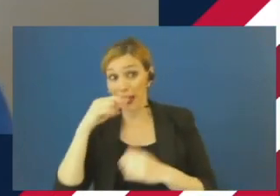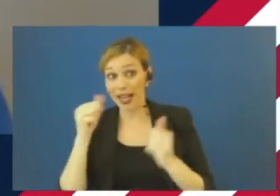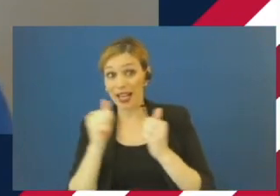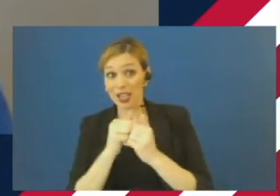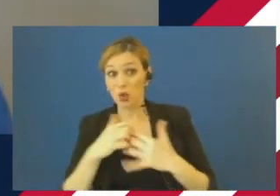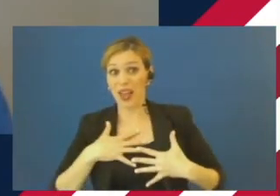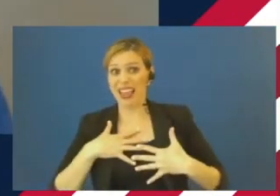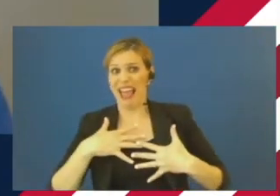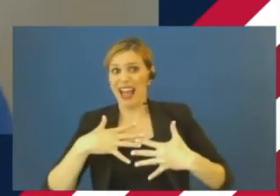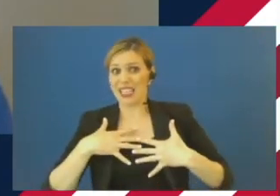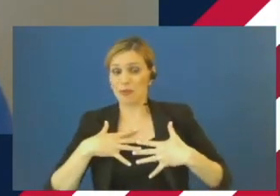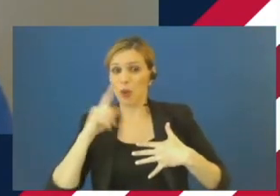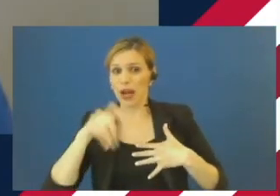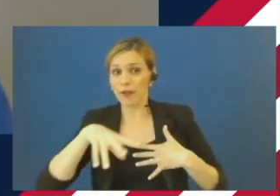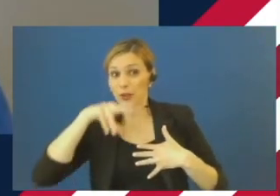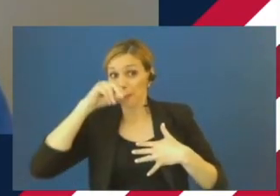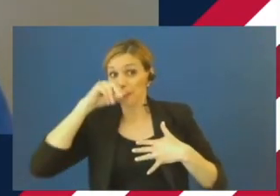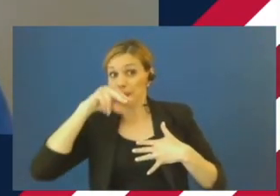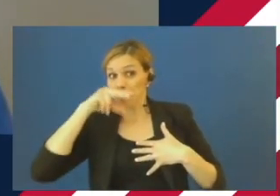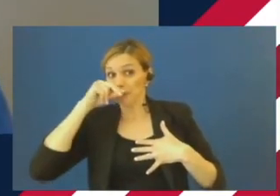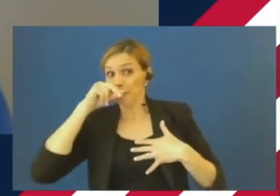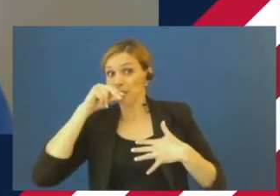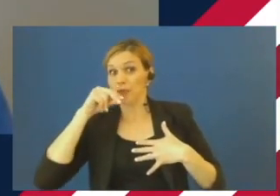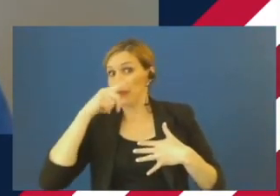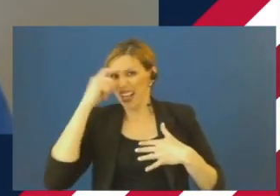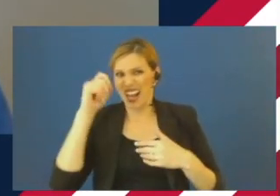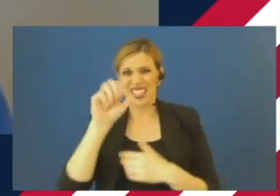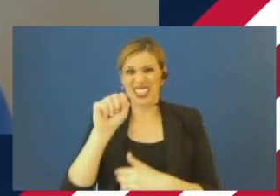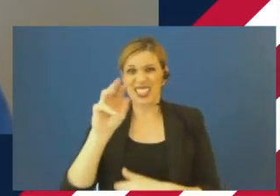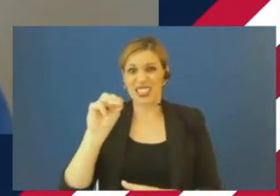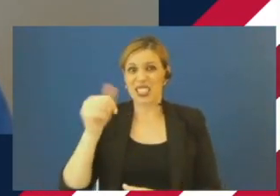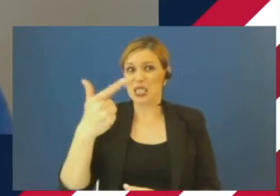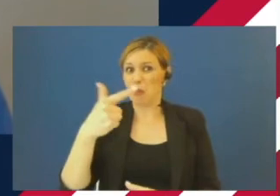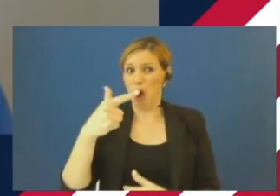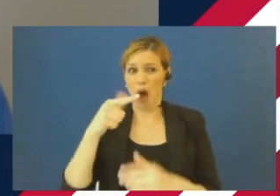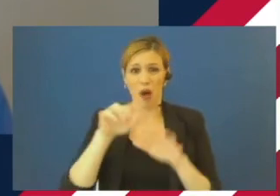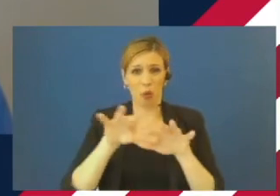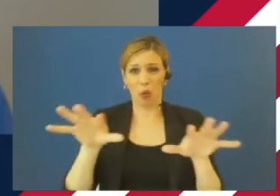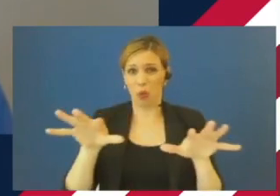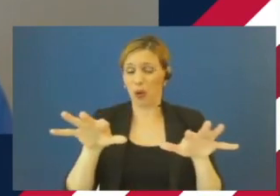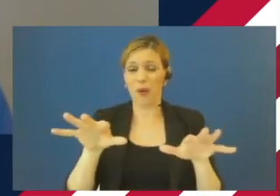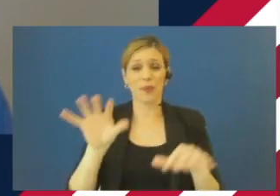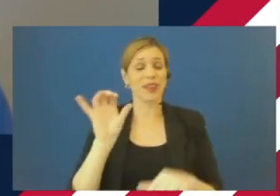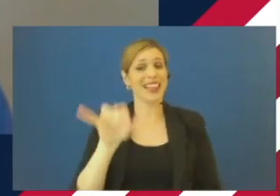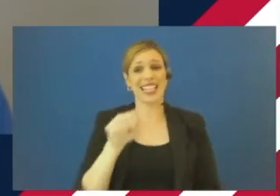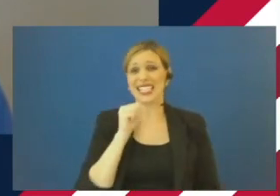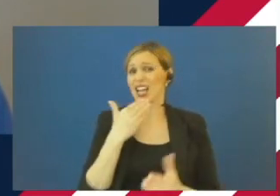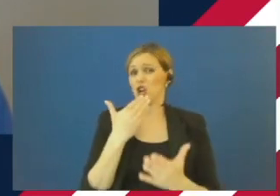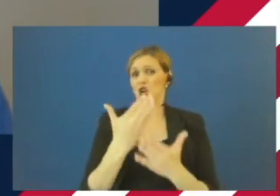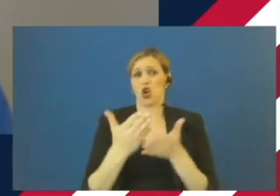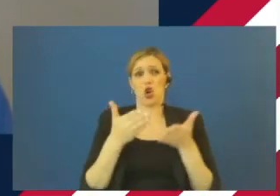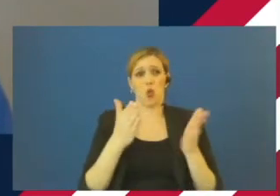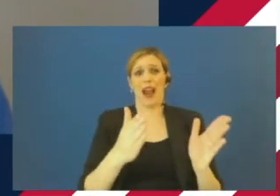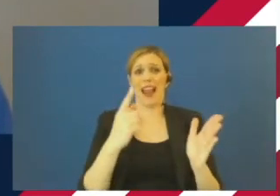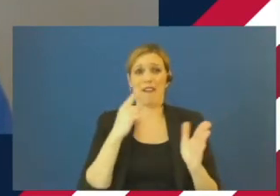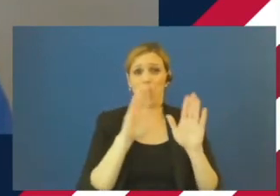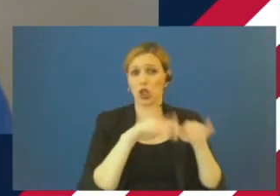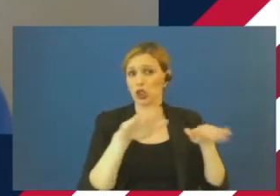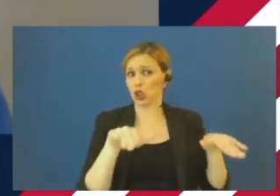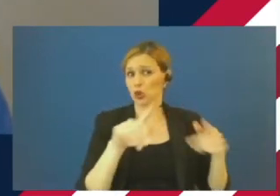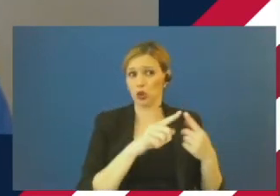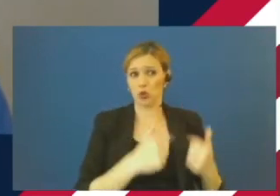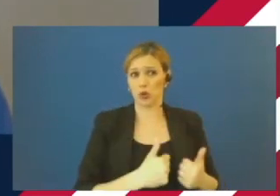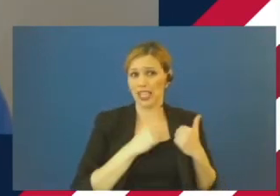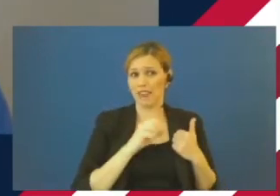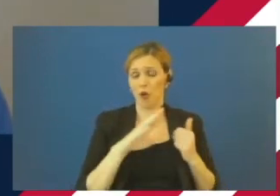inhaler breaks. This is not a way for a child to live, and this is not a way for our community to be living. Now I have 2